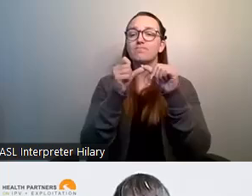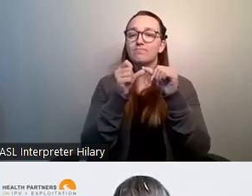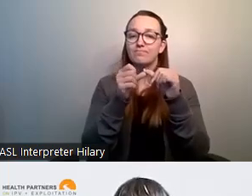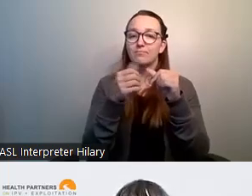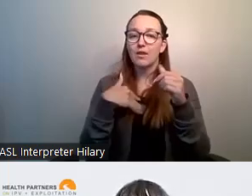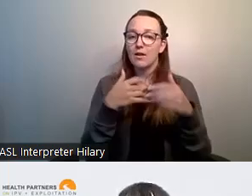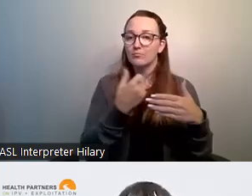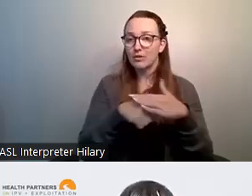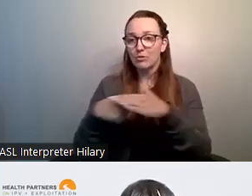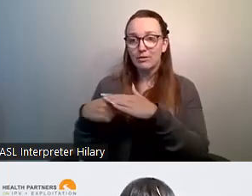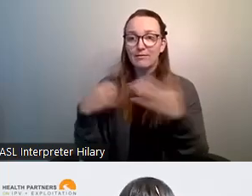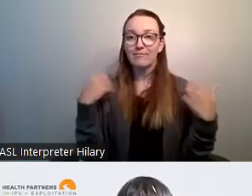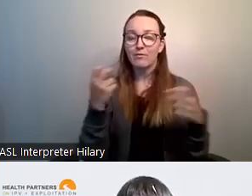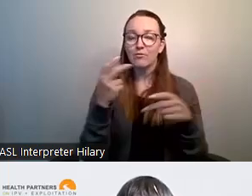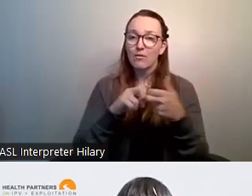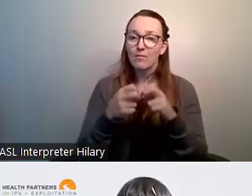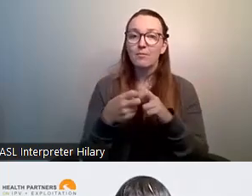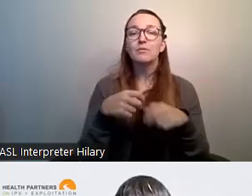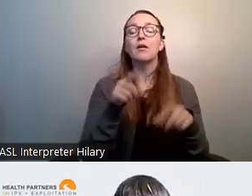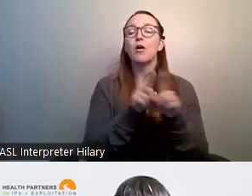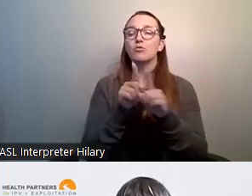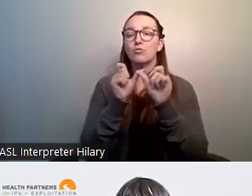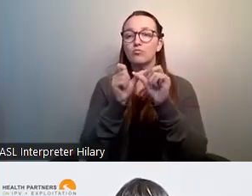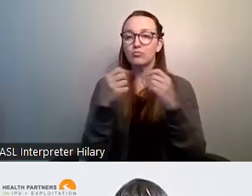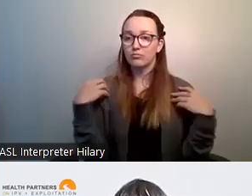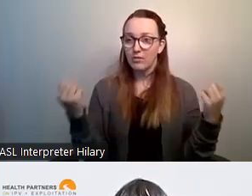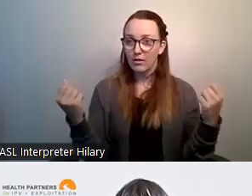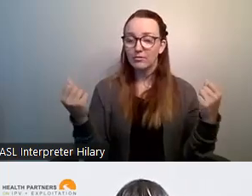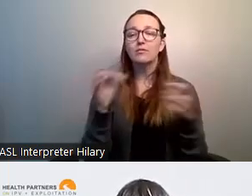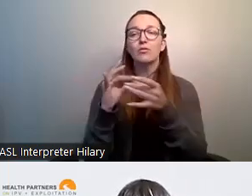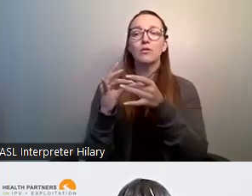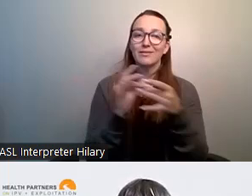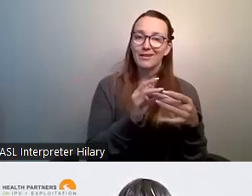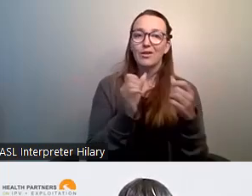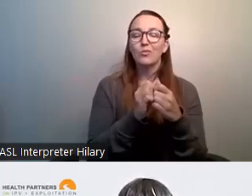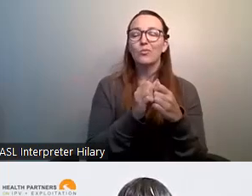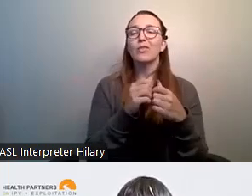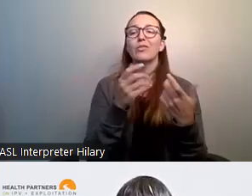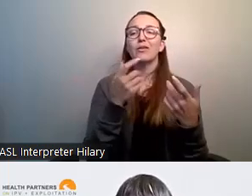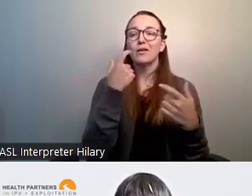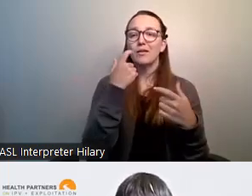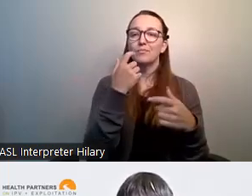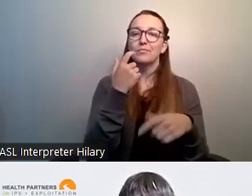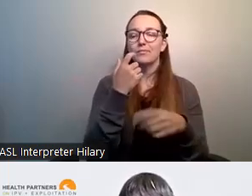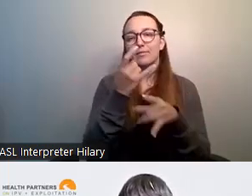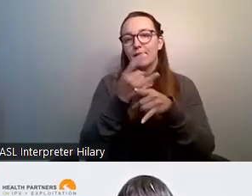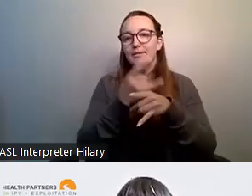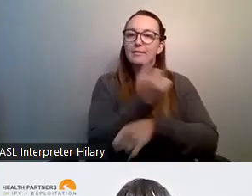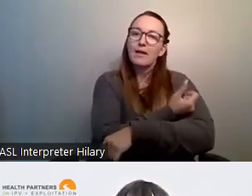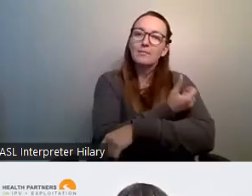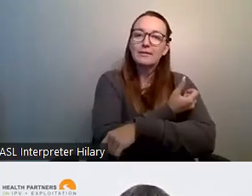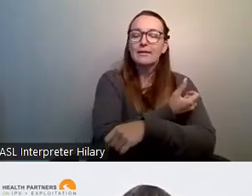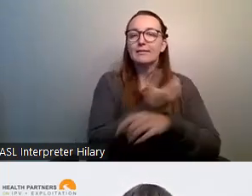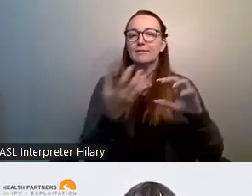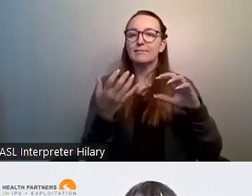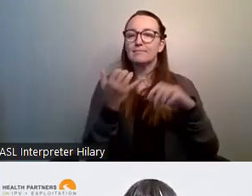and to promote ongoing wellness, including connections to substance misuse programs and mental health support.